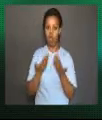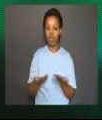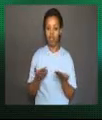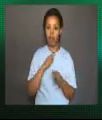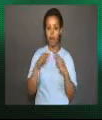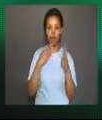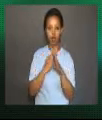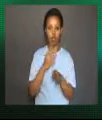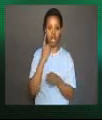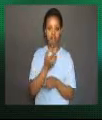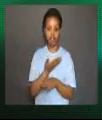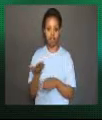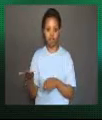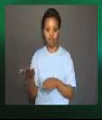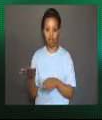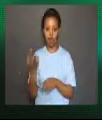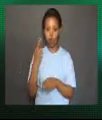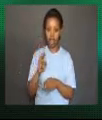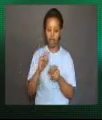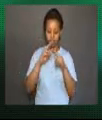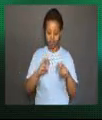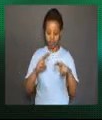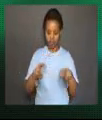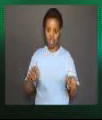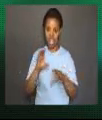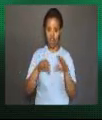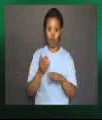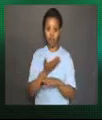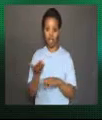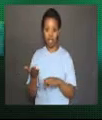biologist thinks the experiment will turn out.